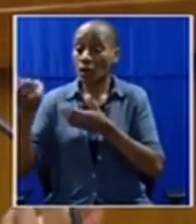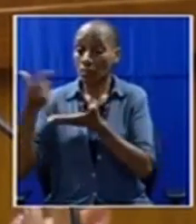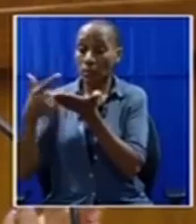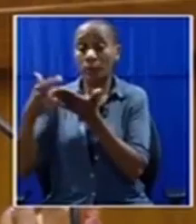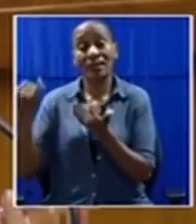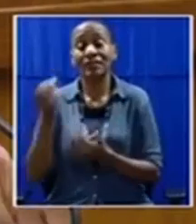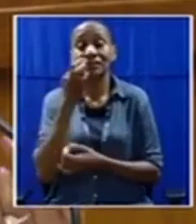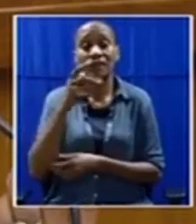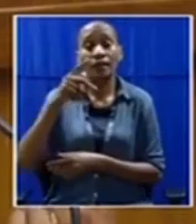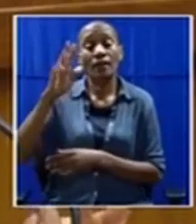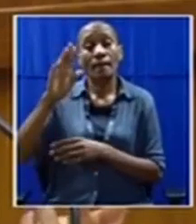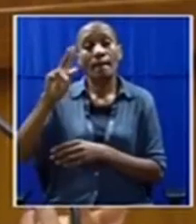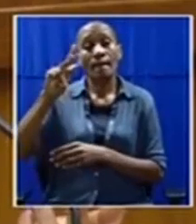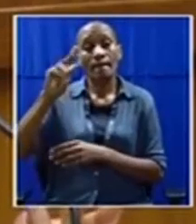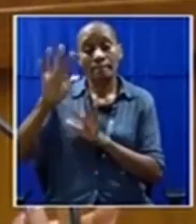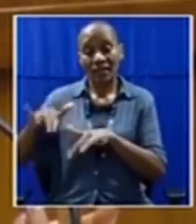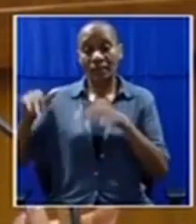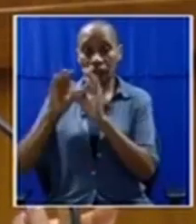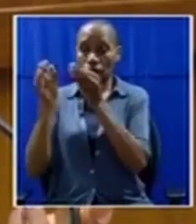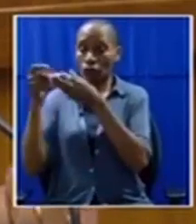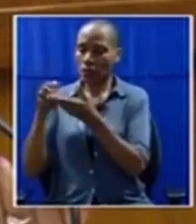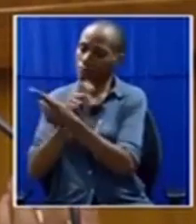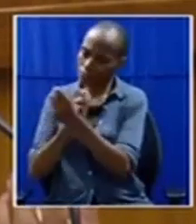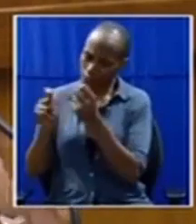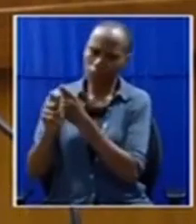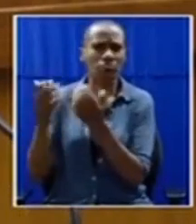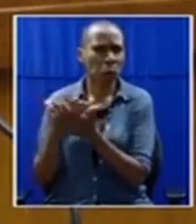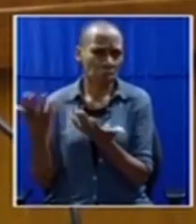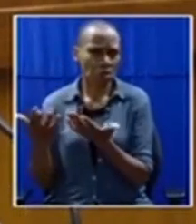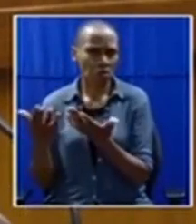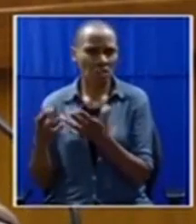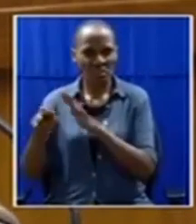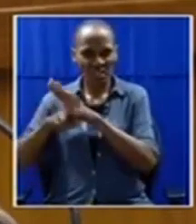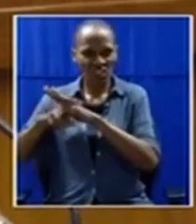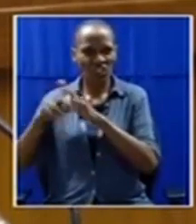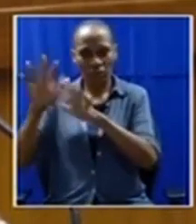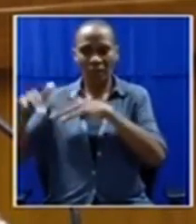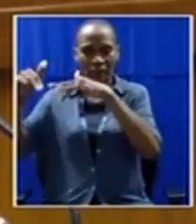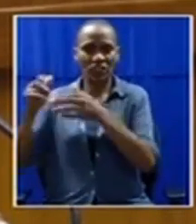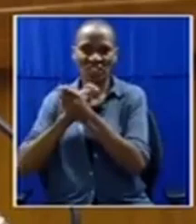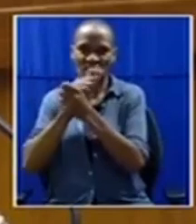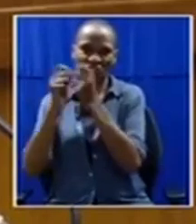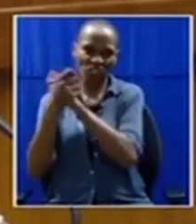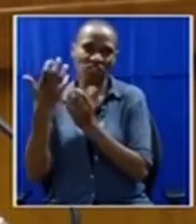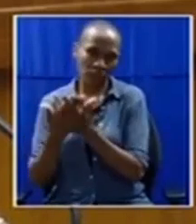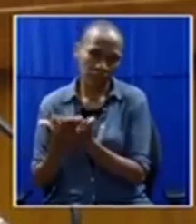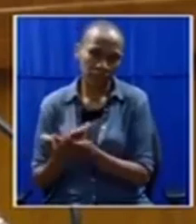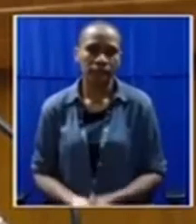the Parliamentary Forum can transform to a regional parliament.